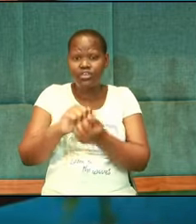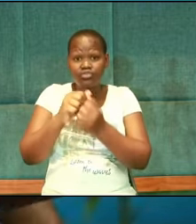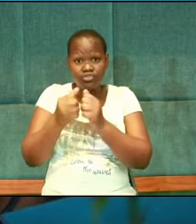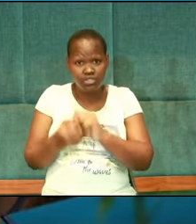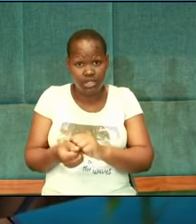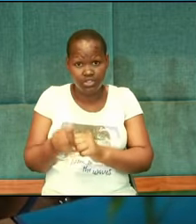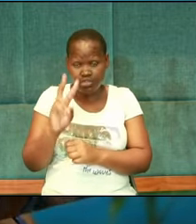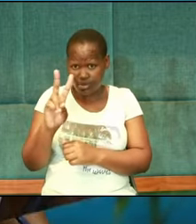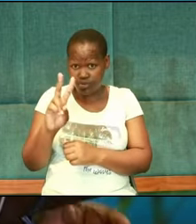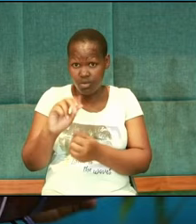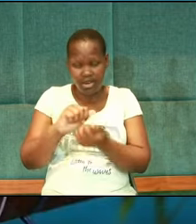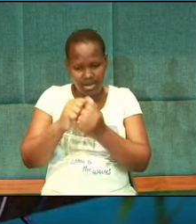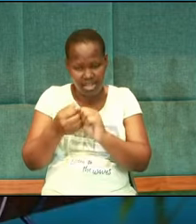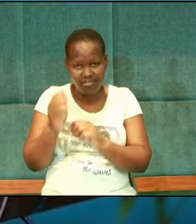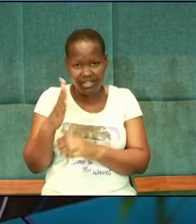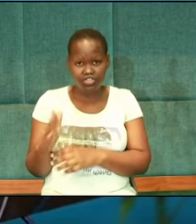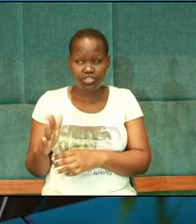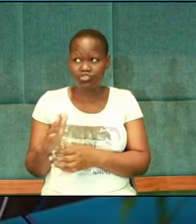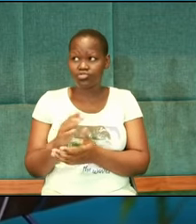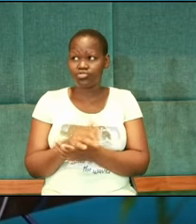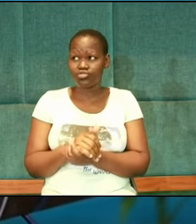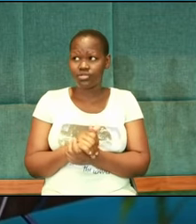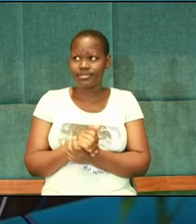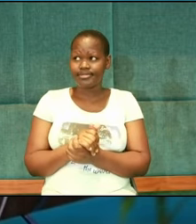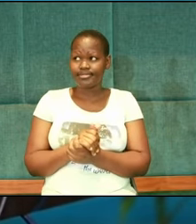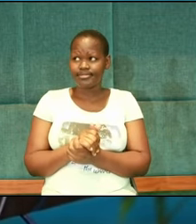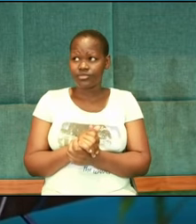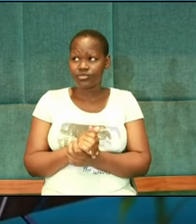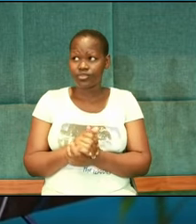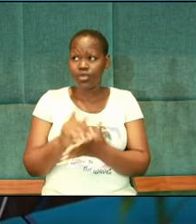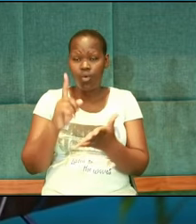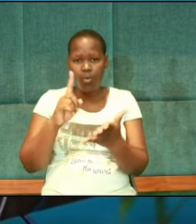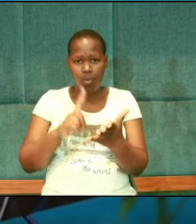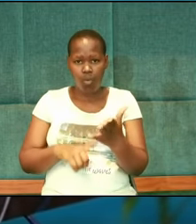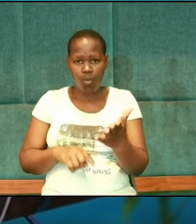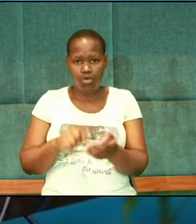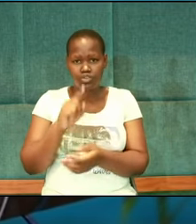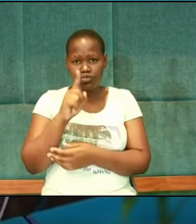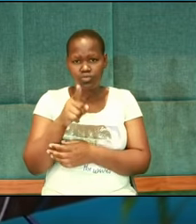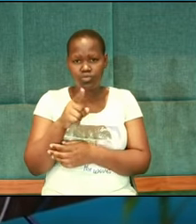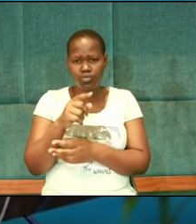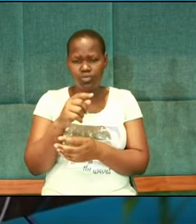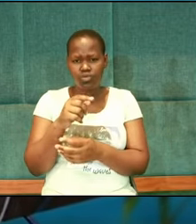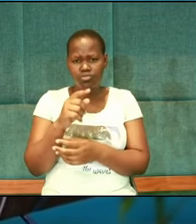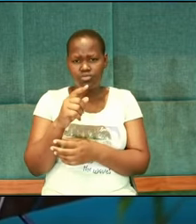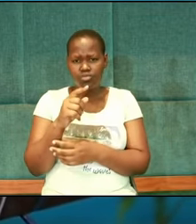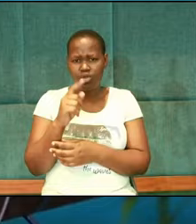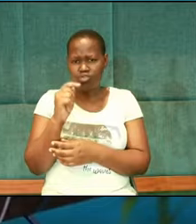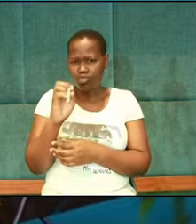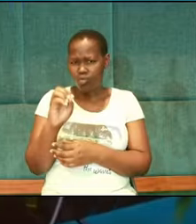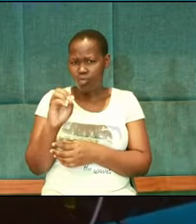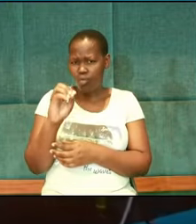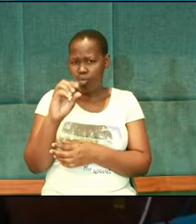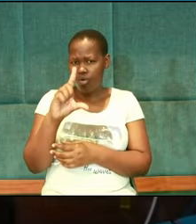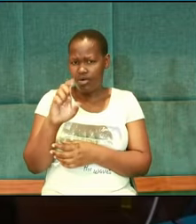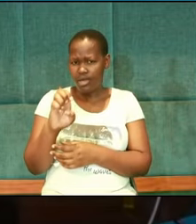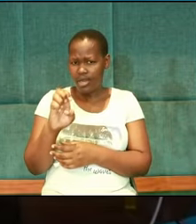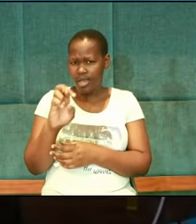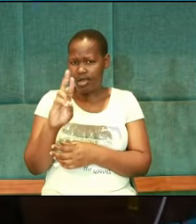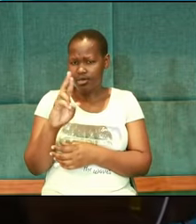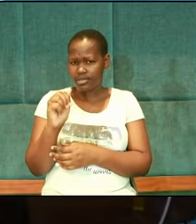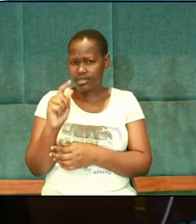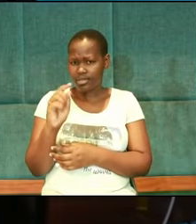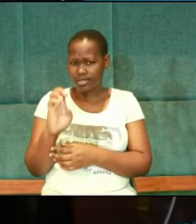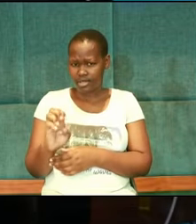or tolerate. Write it down. Number three, you can never